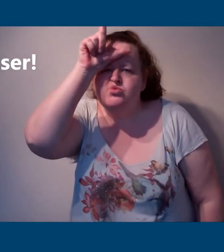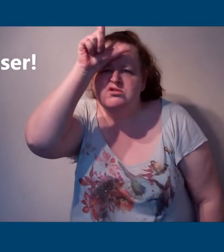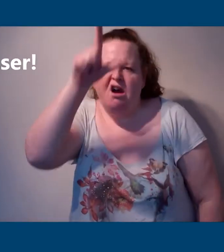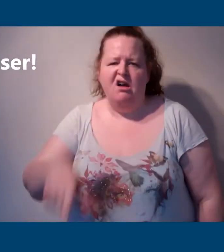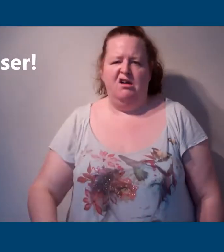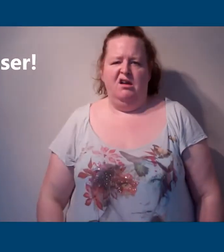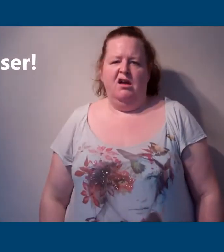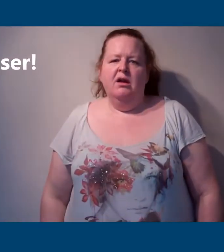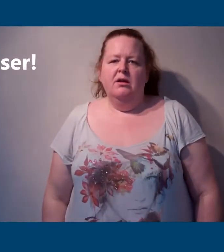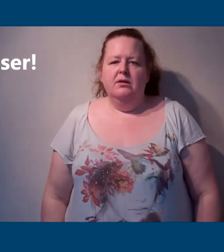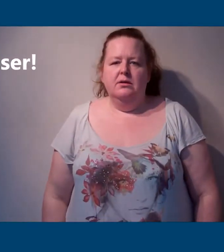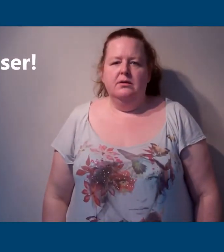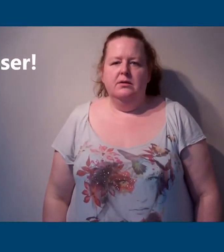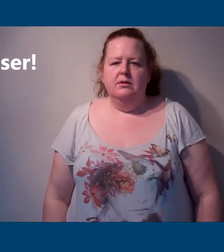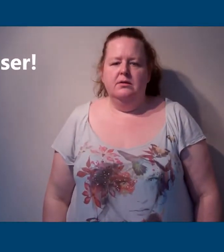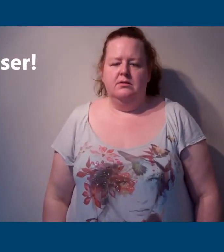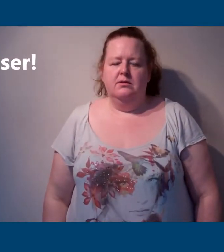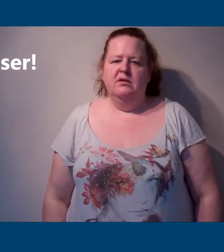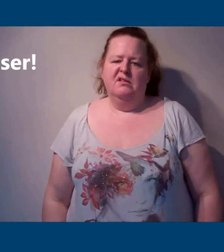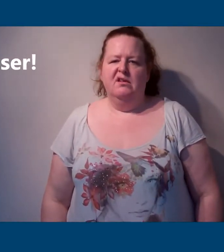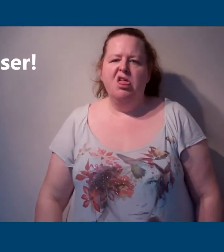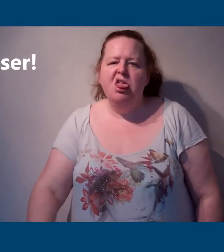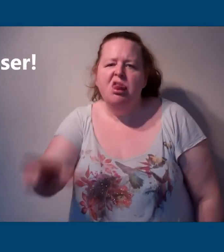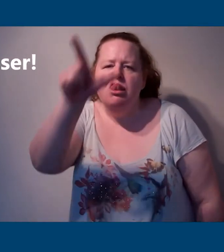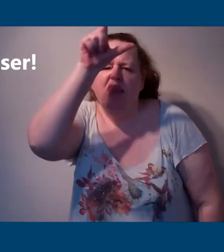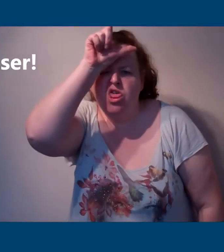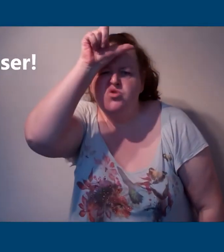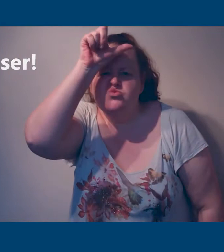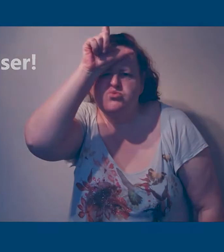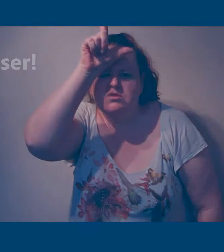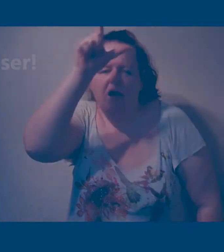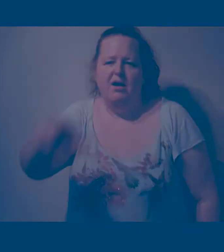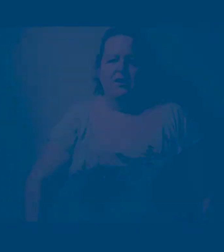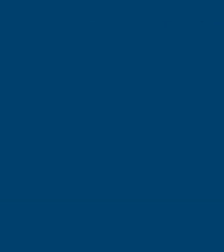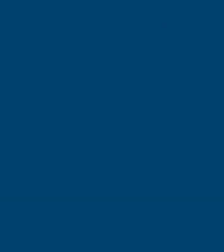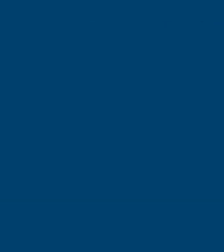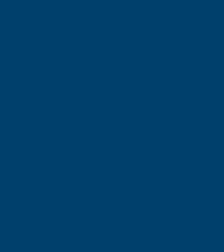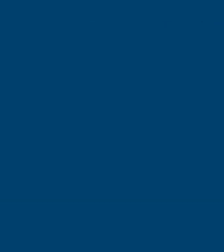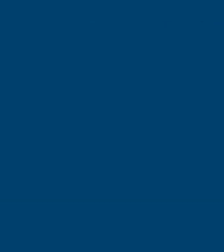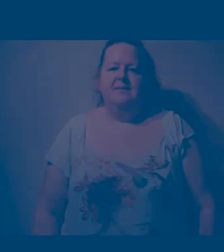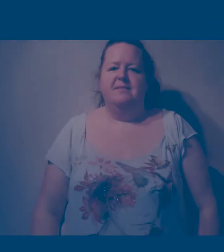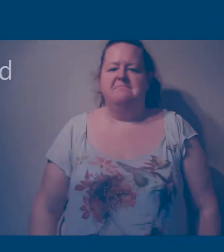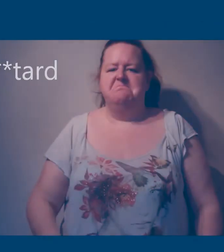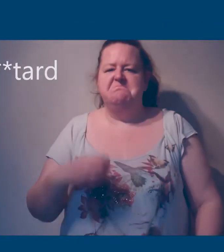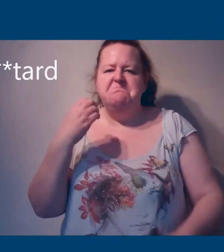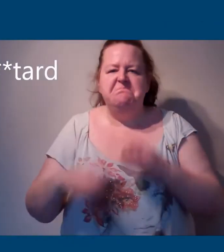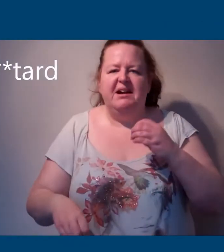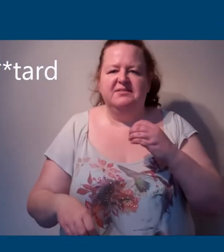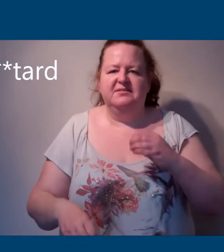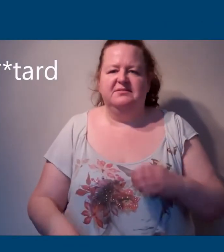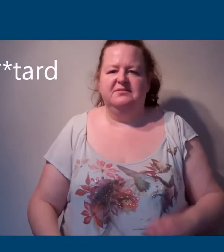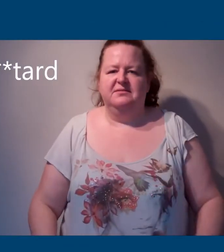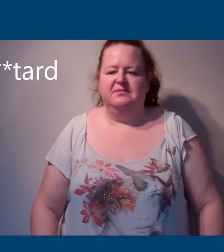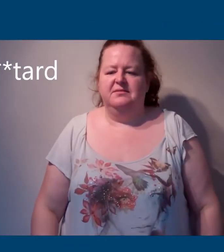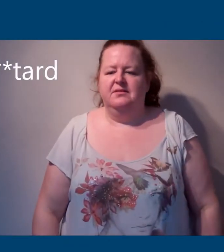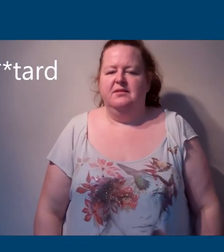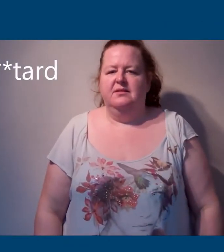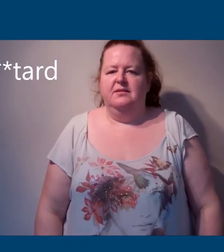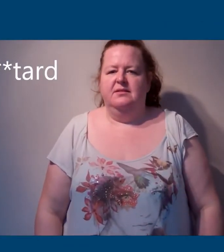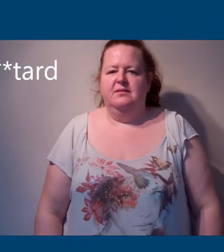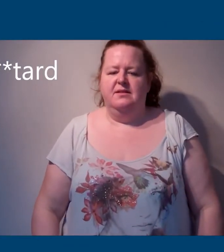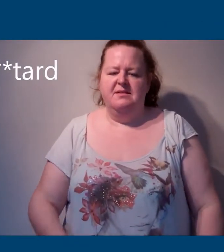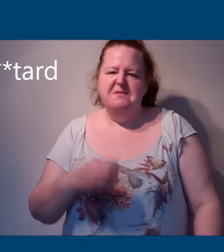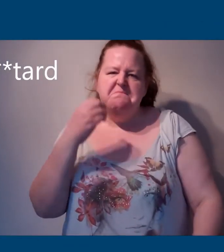and drove back to my house. Instead, I chose to sit there with my wife and a number of other couples that